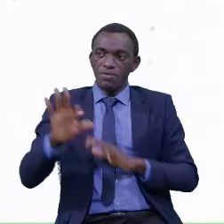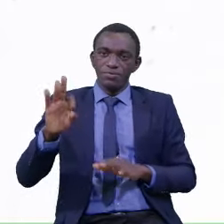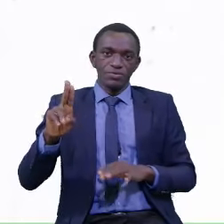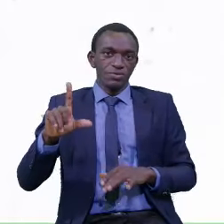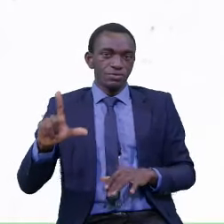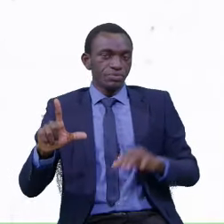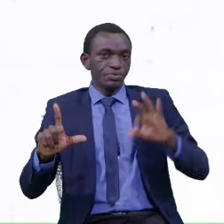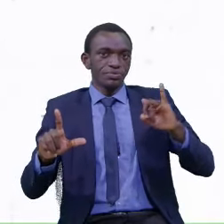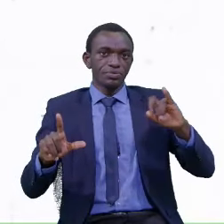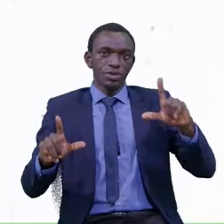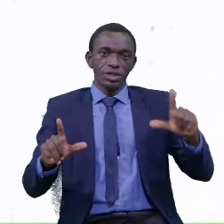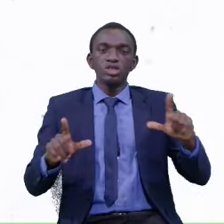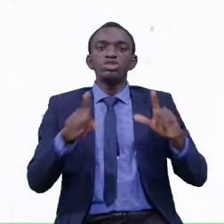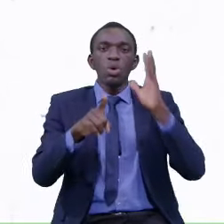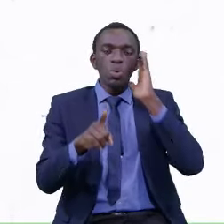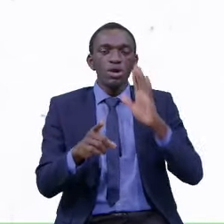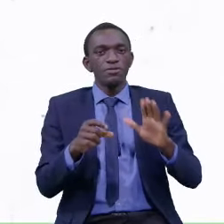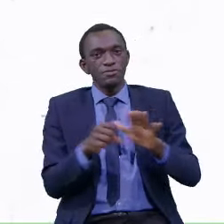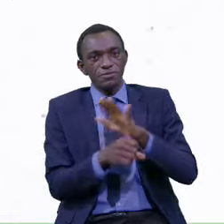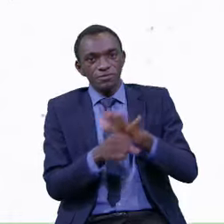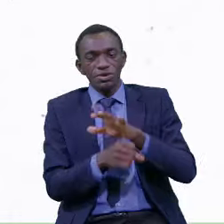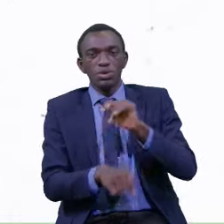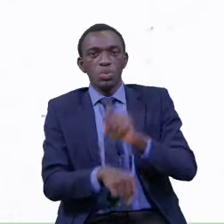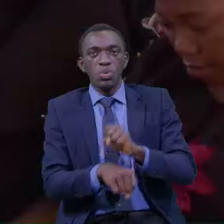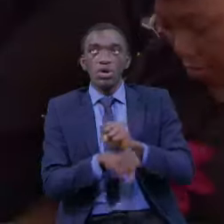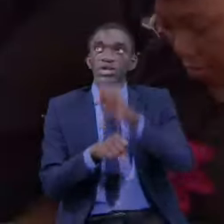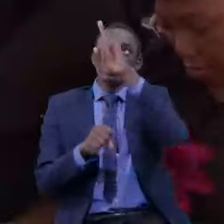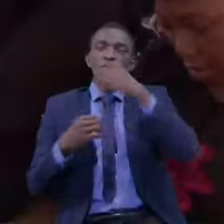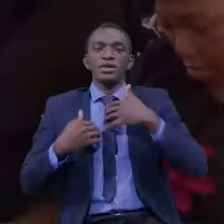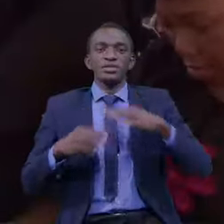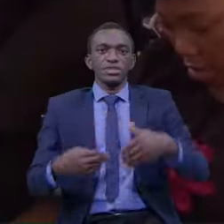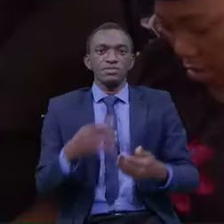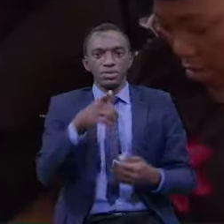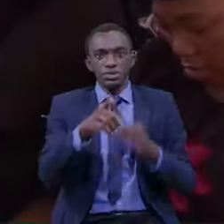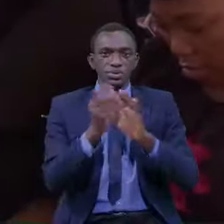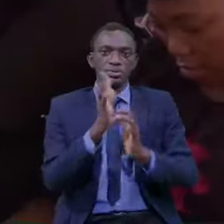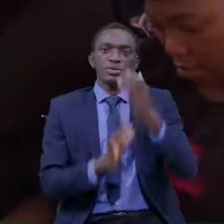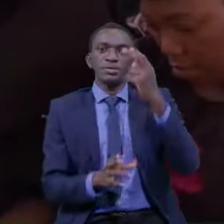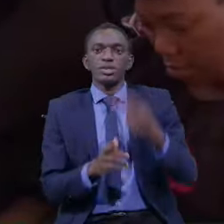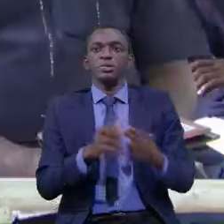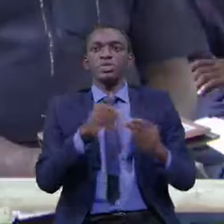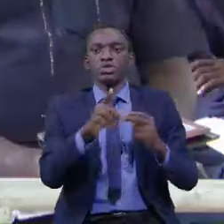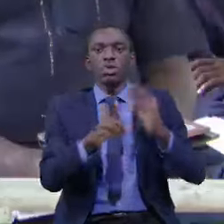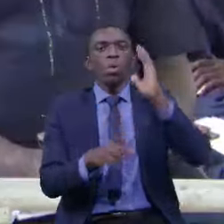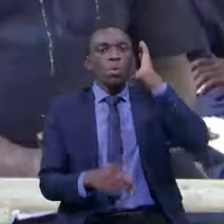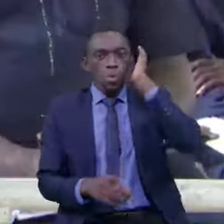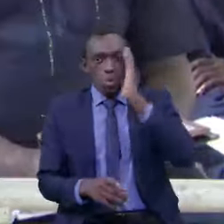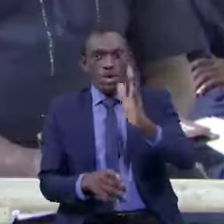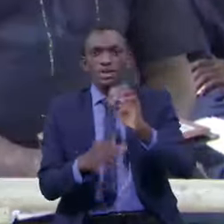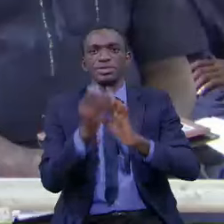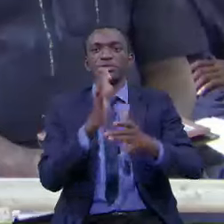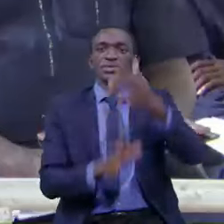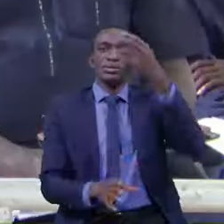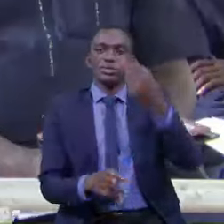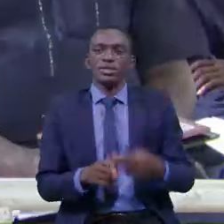God has given you. You will. You will.